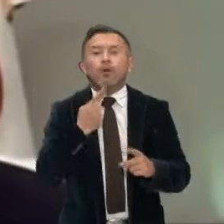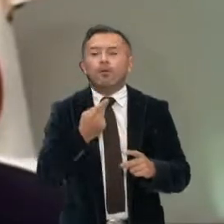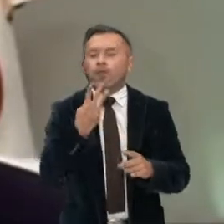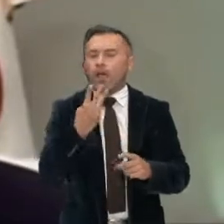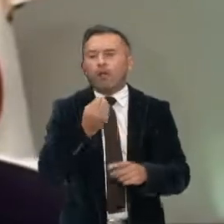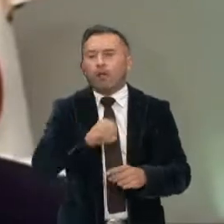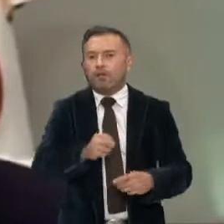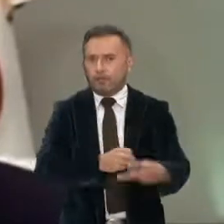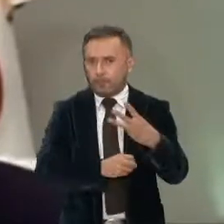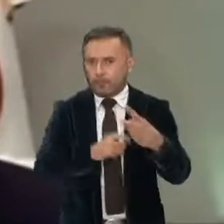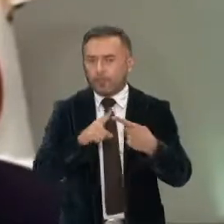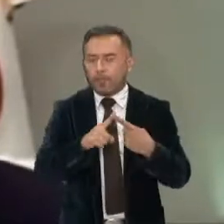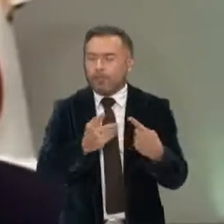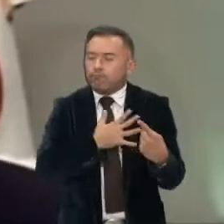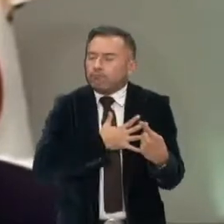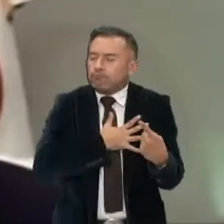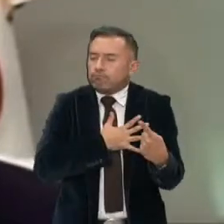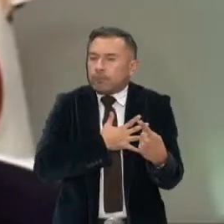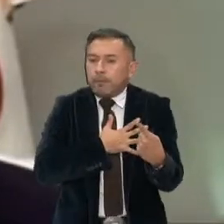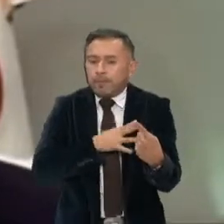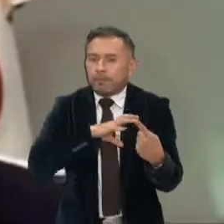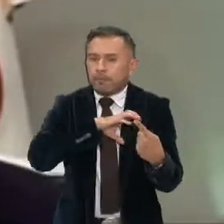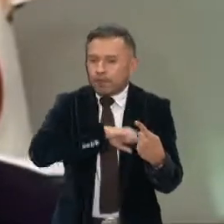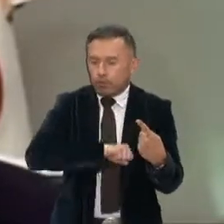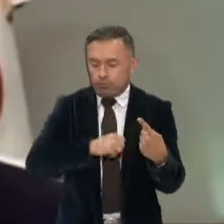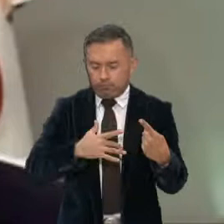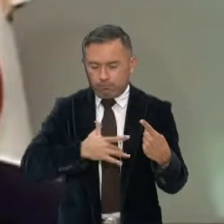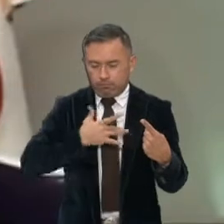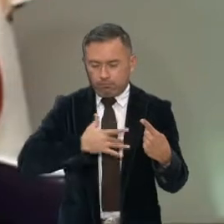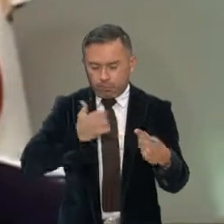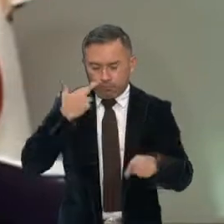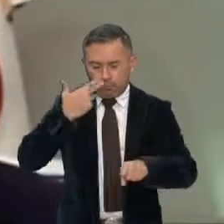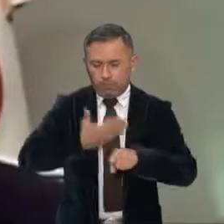main qualities for a politician: passion,